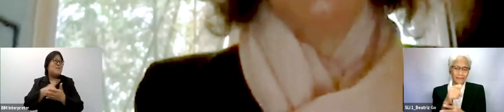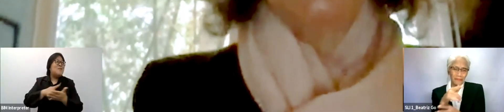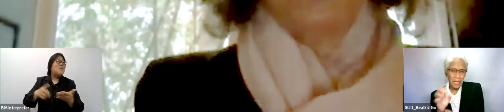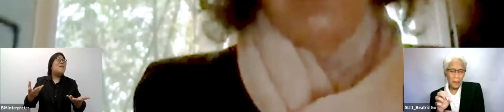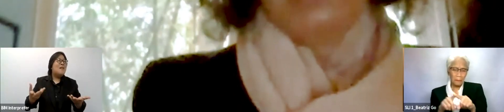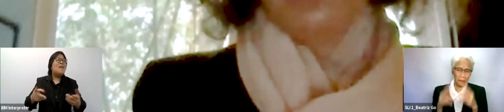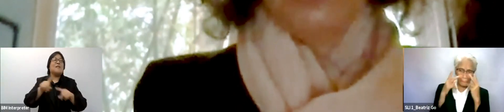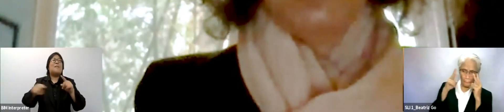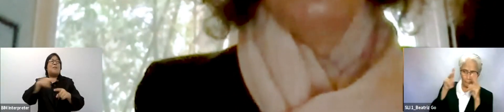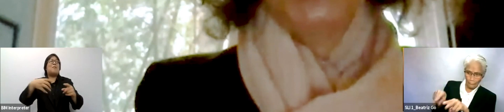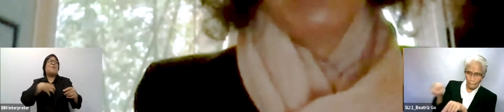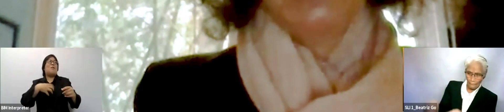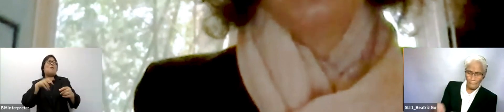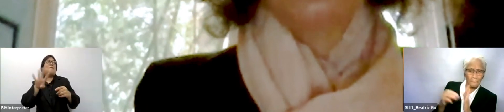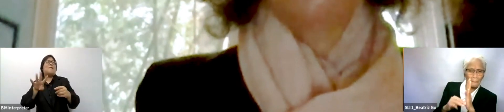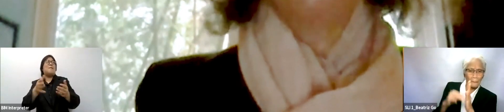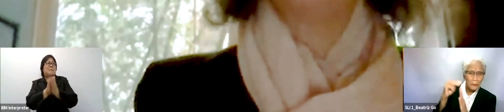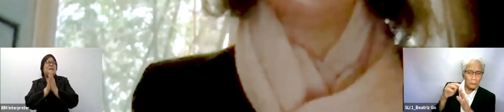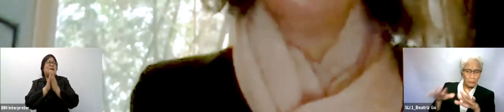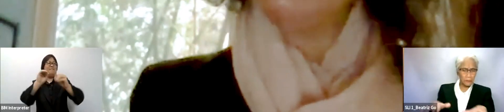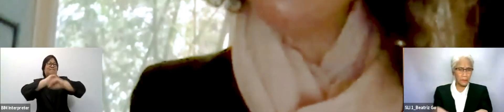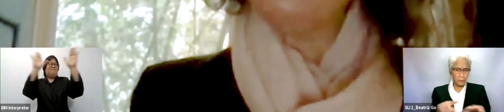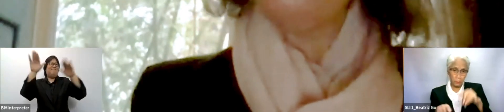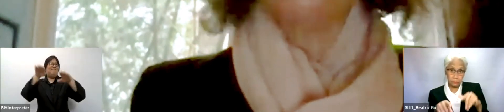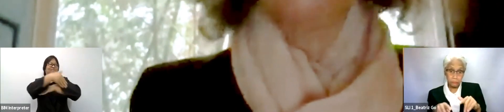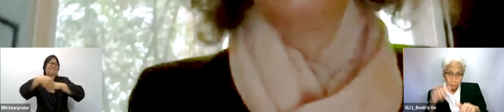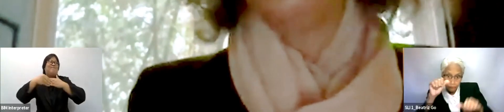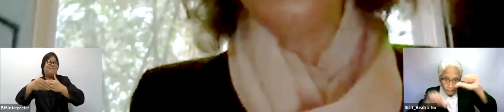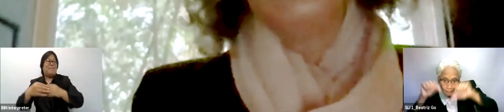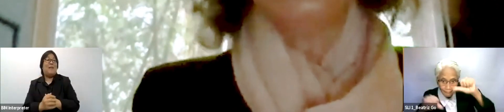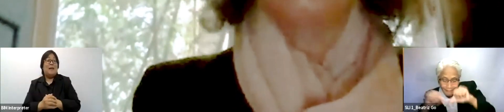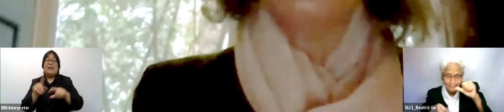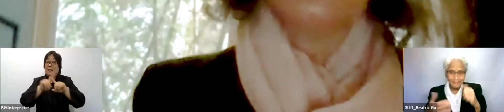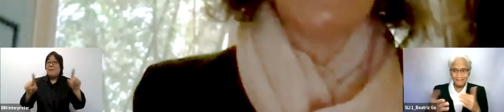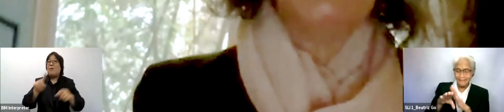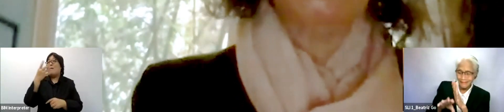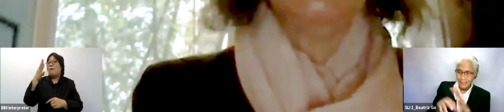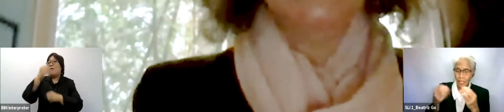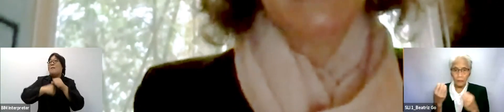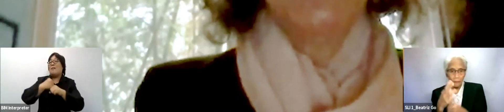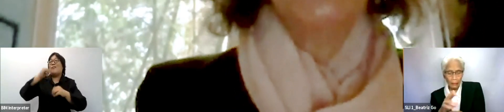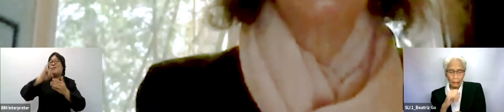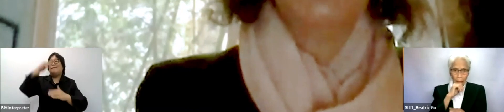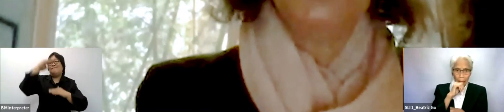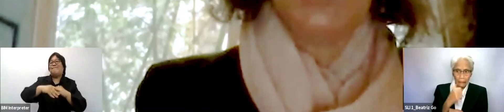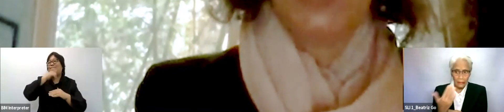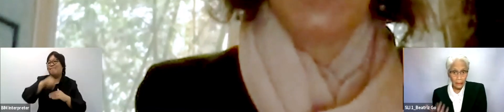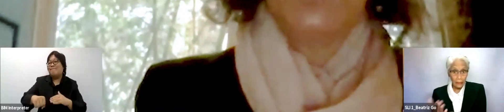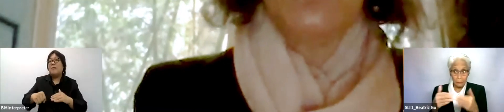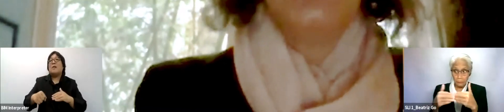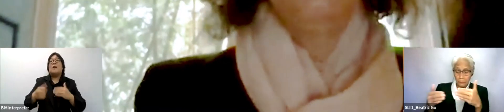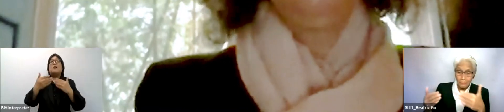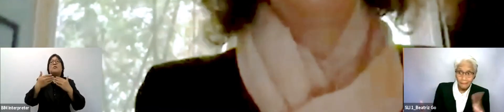as I said, the General Comment 24 took into consideration recommendations from groups and civil society and legal experts and child